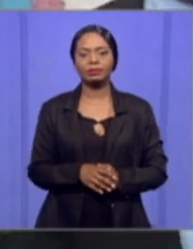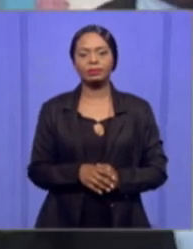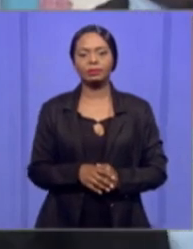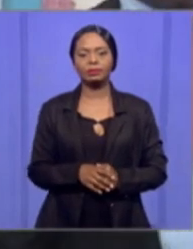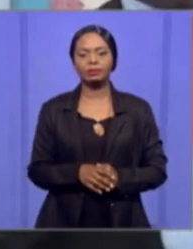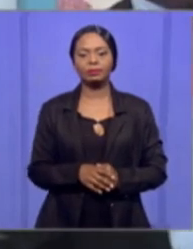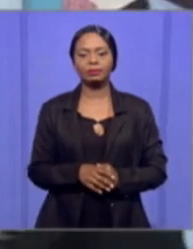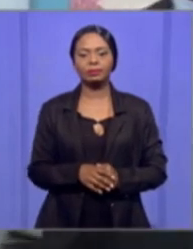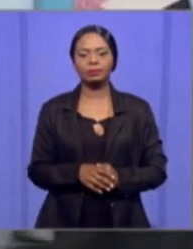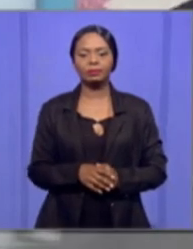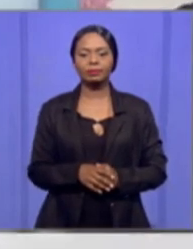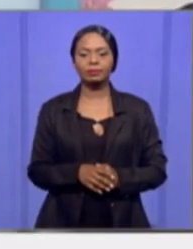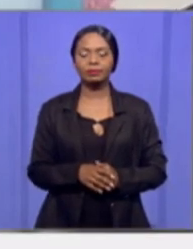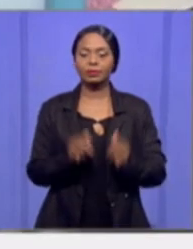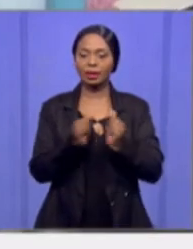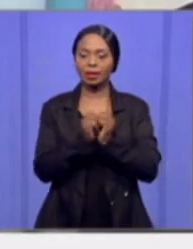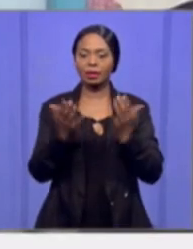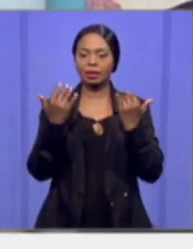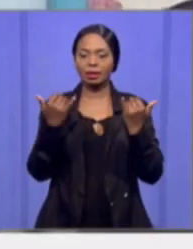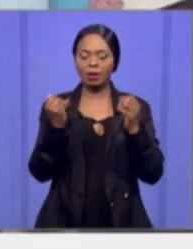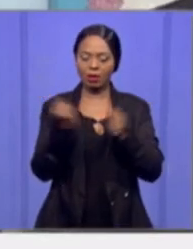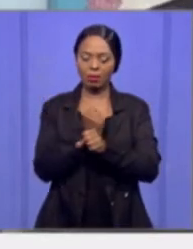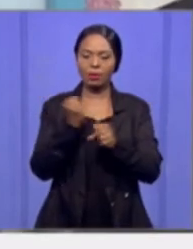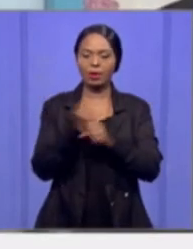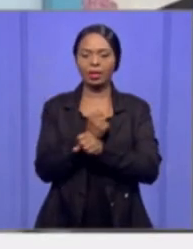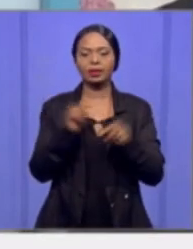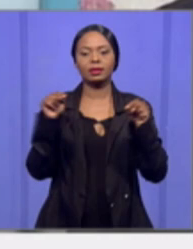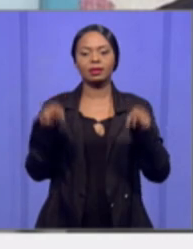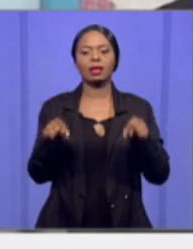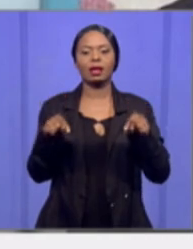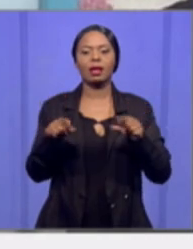It's the bus that is operating here locally.